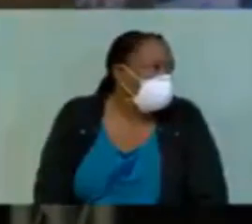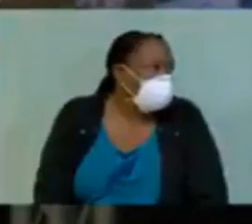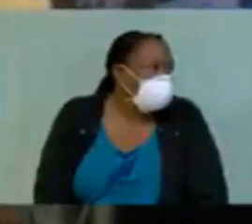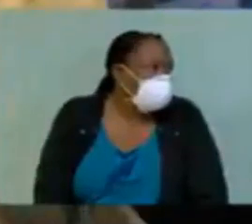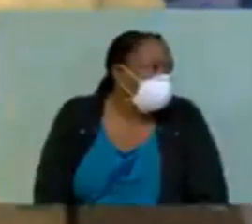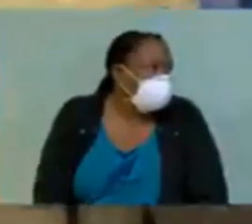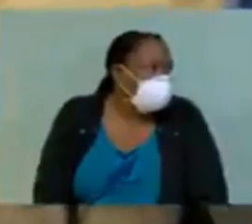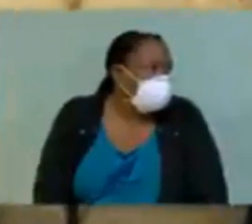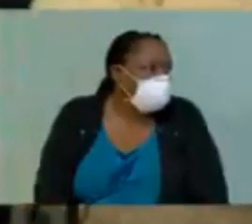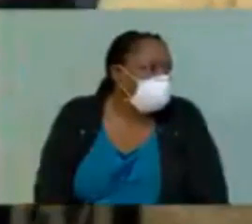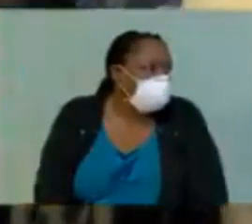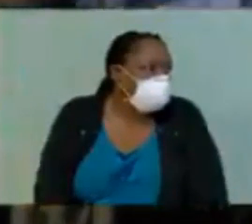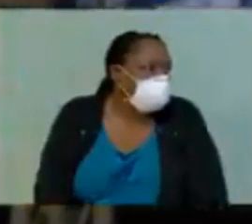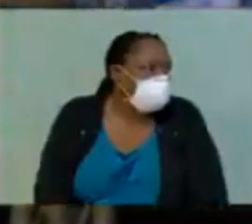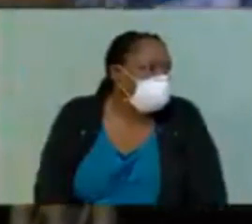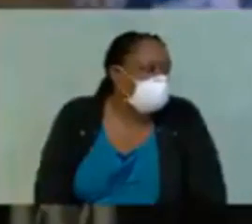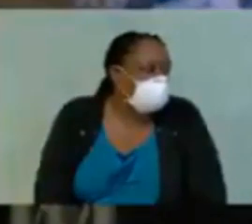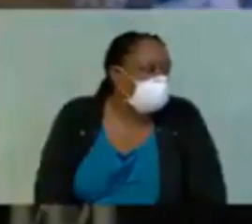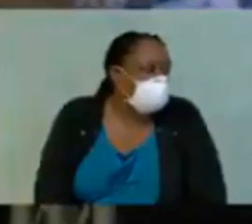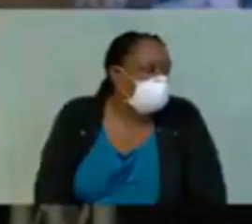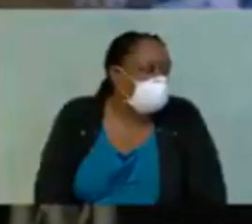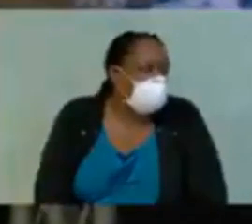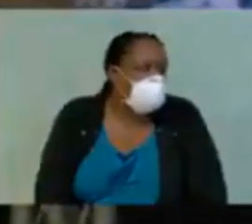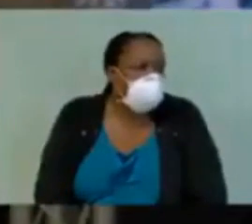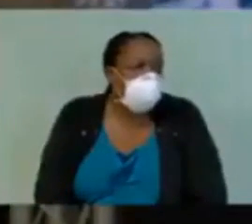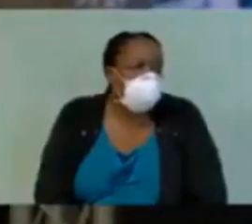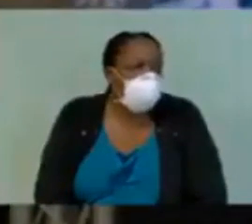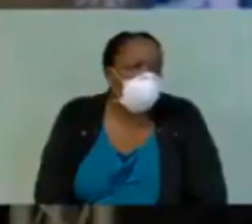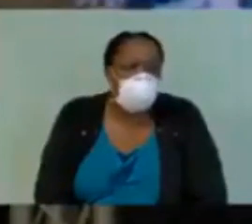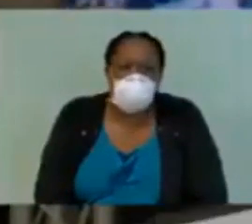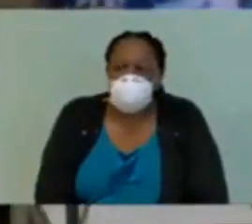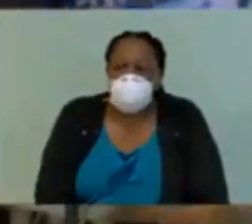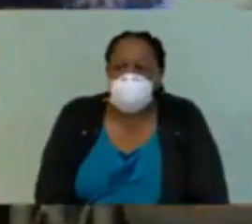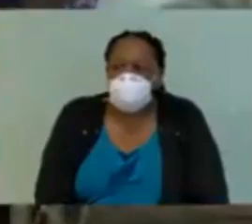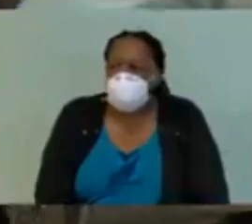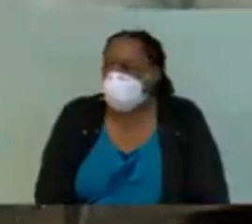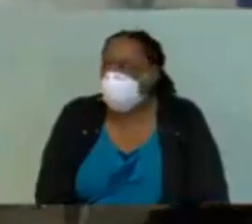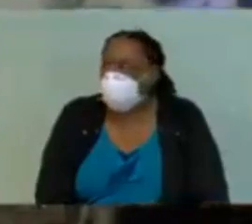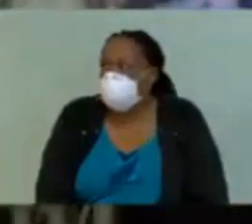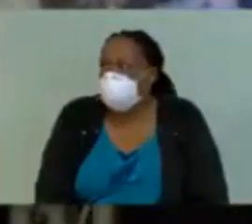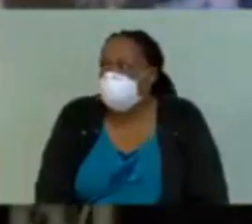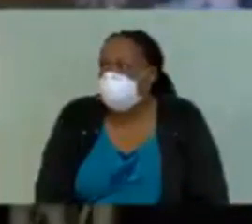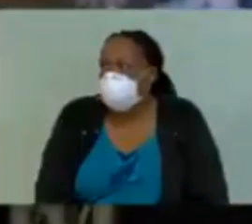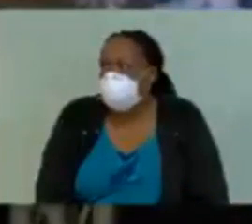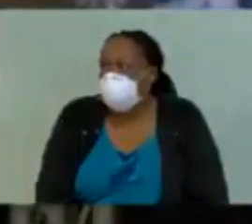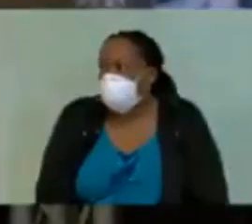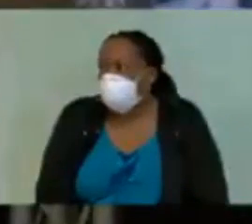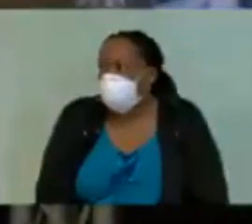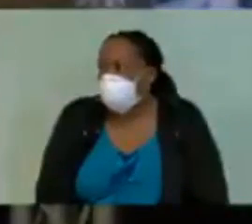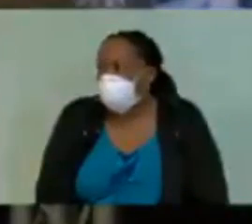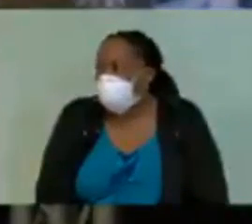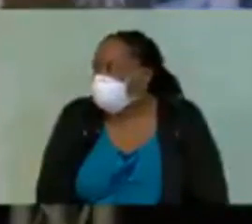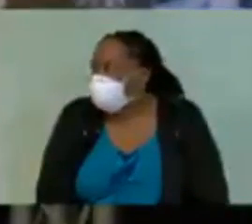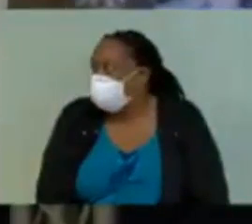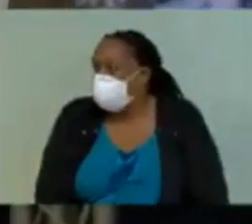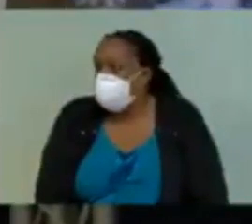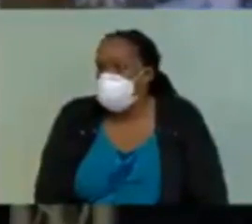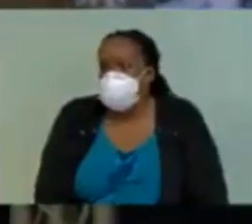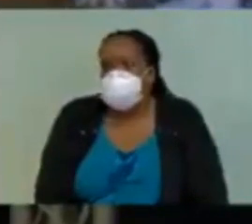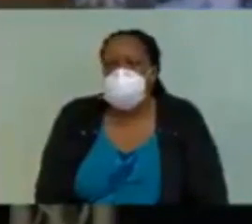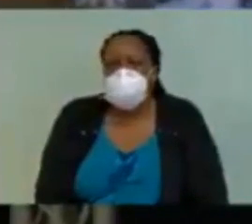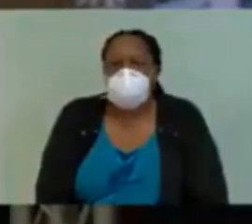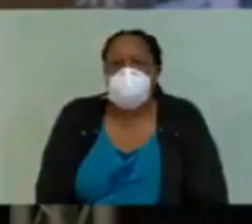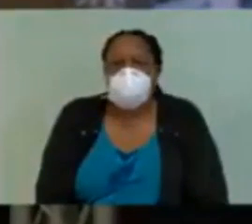institution, SCASPO, continues to work and will not lose any